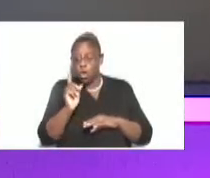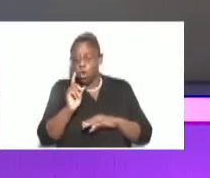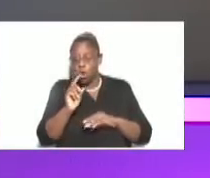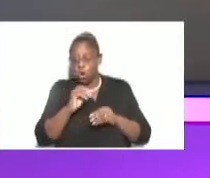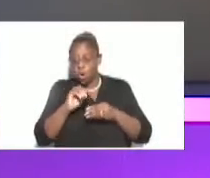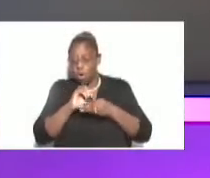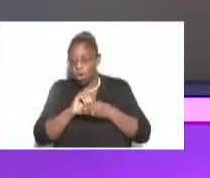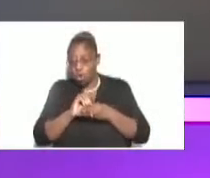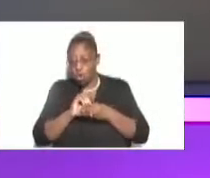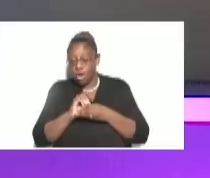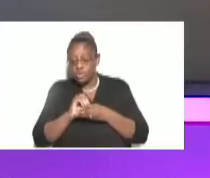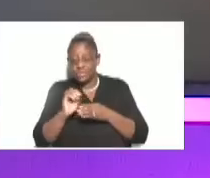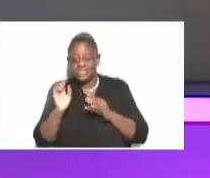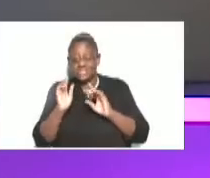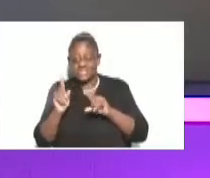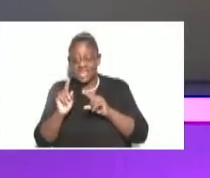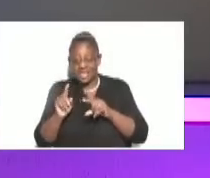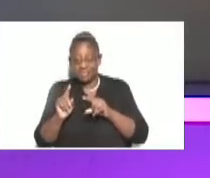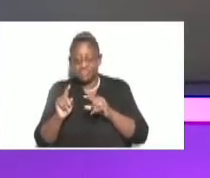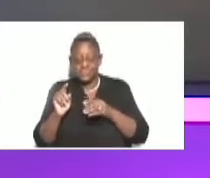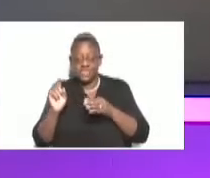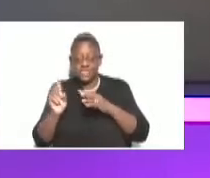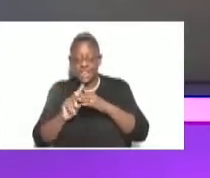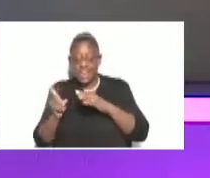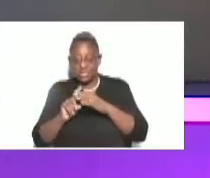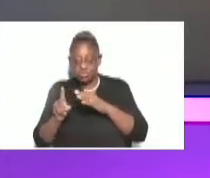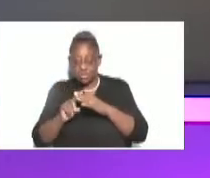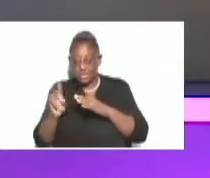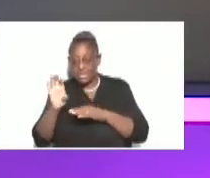electronically at Secretary General at